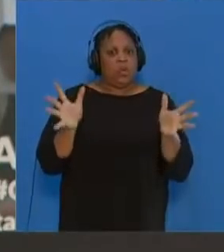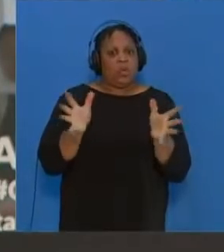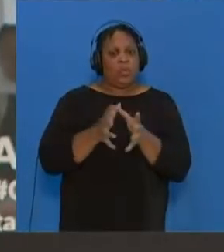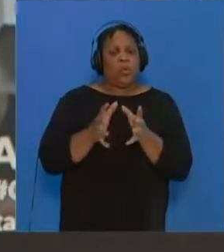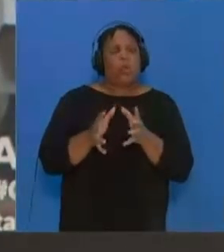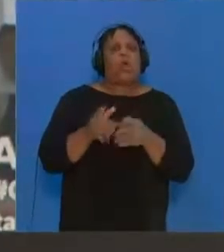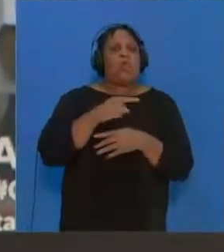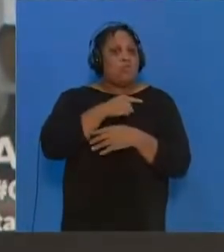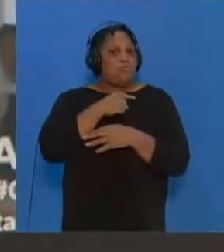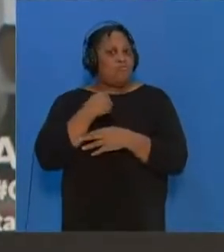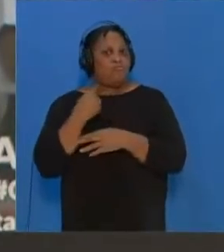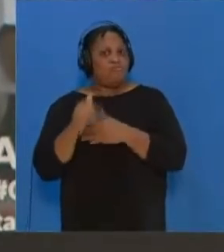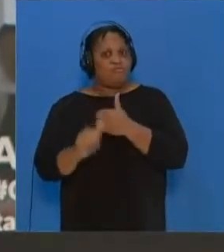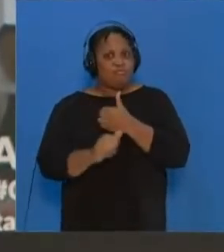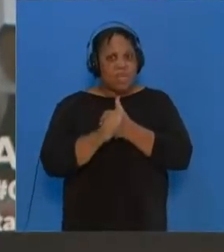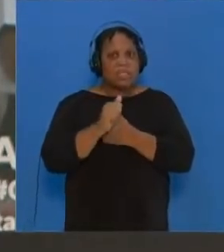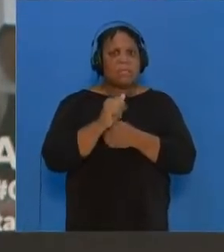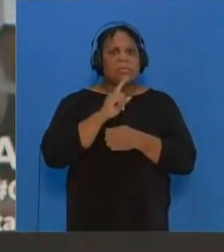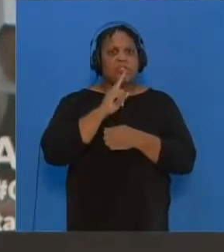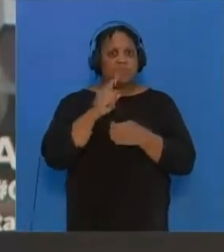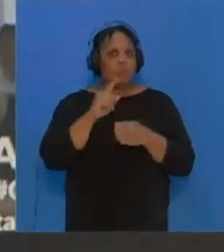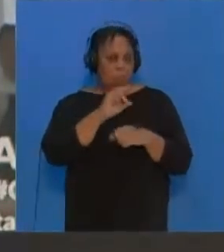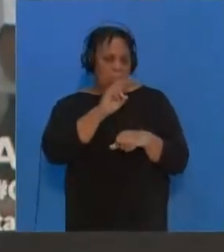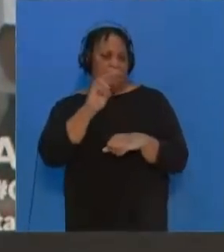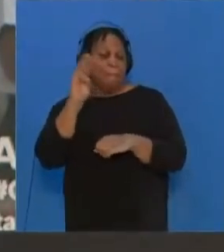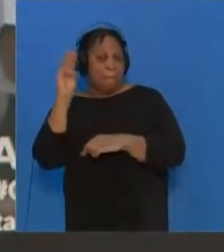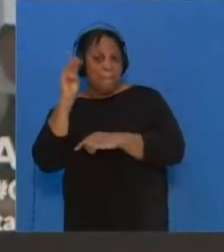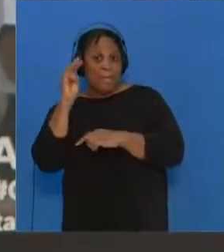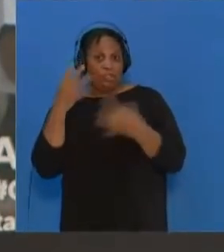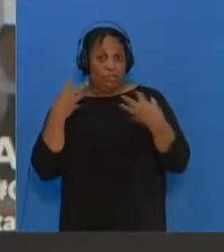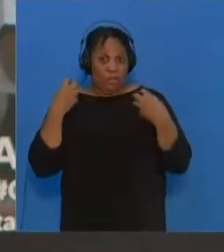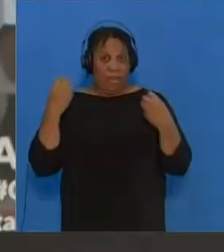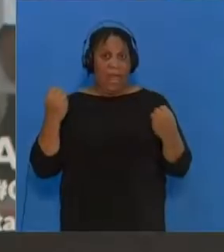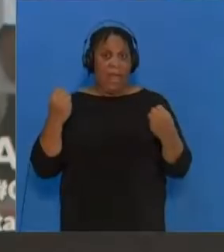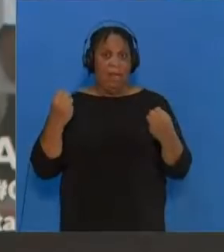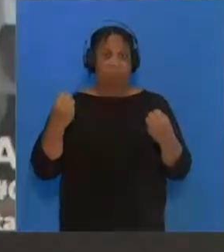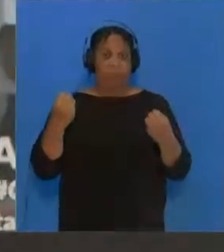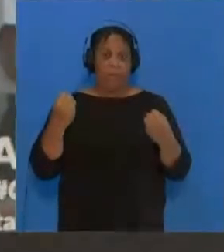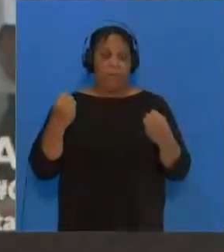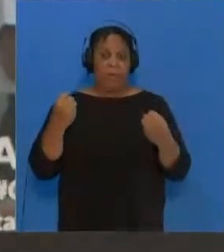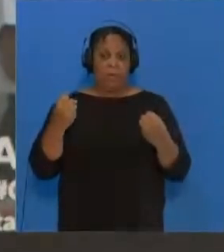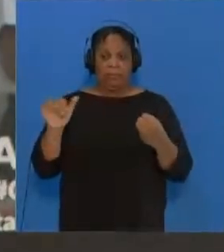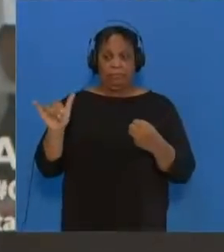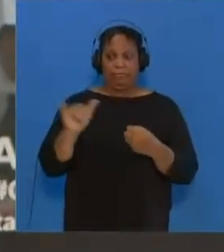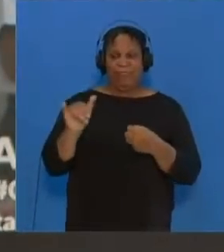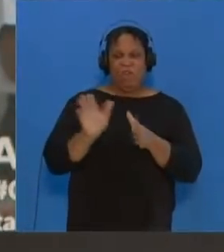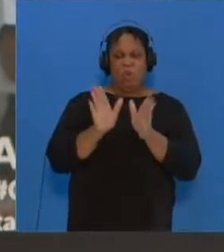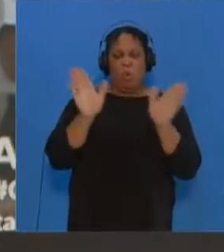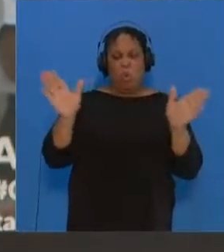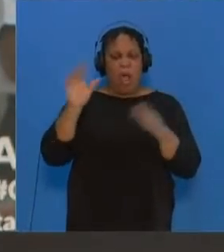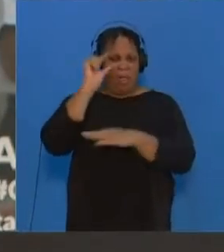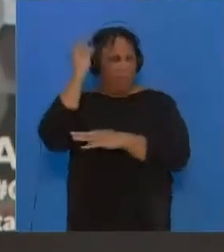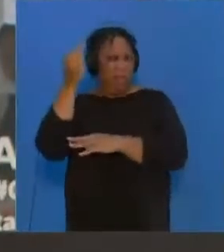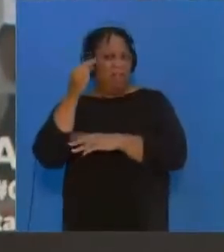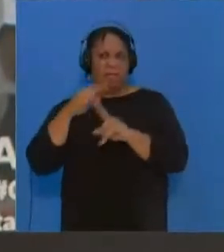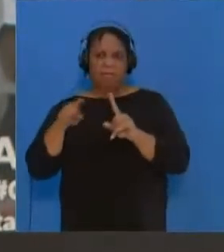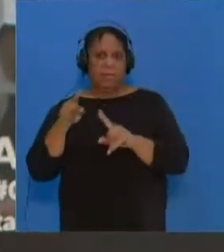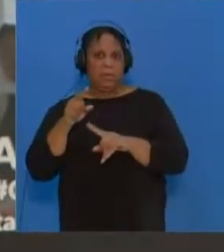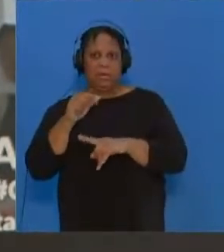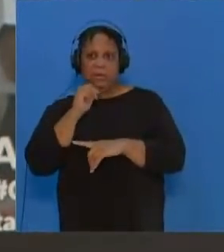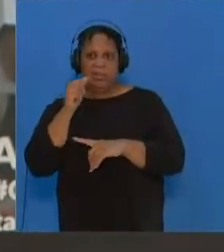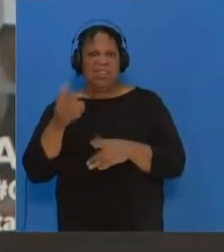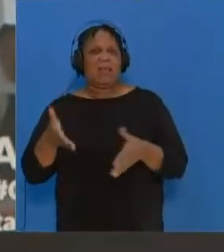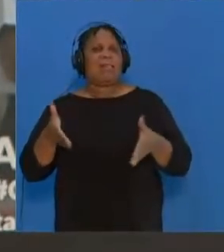I'm certain that the Ministry of Health, in working with the wider government, but I'm sure they're not going to